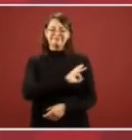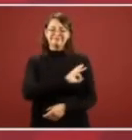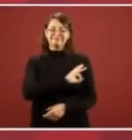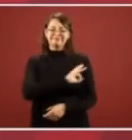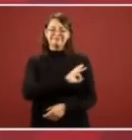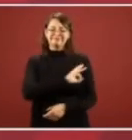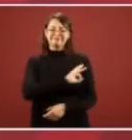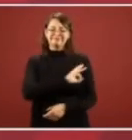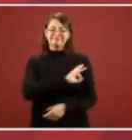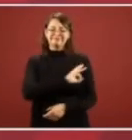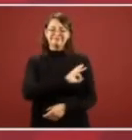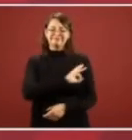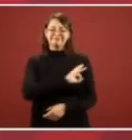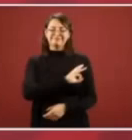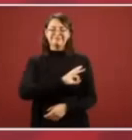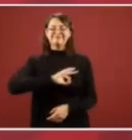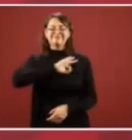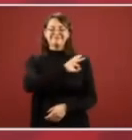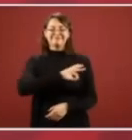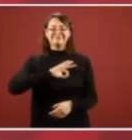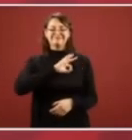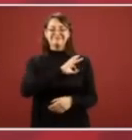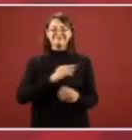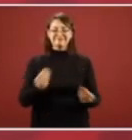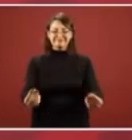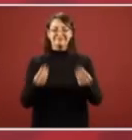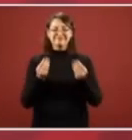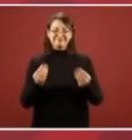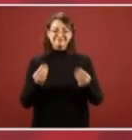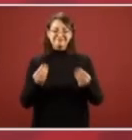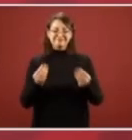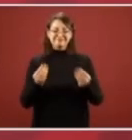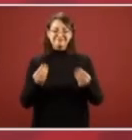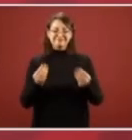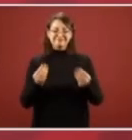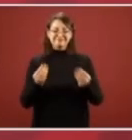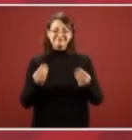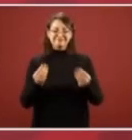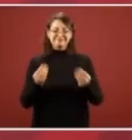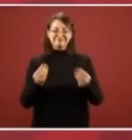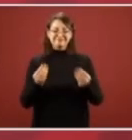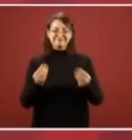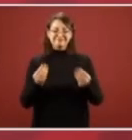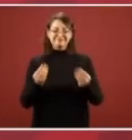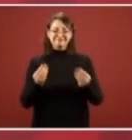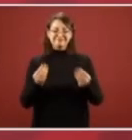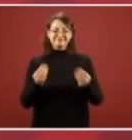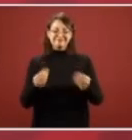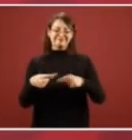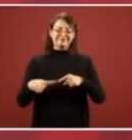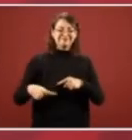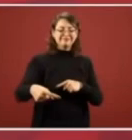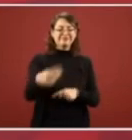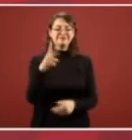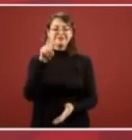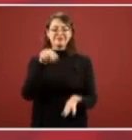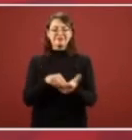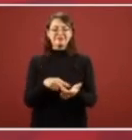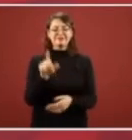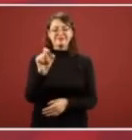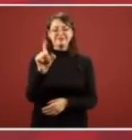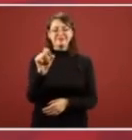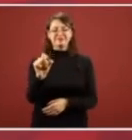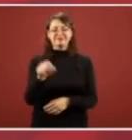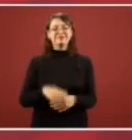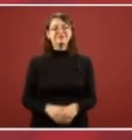that we should be very happy. Este 2020. This 2020 year.